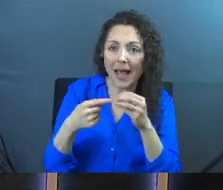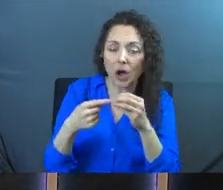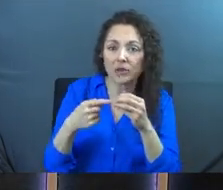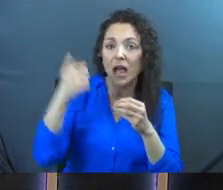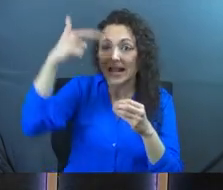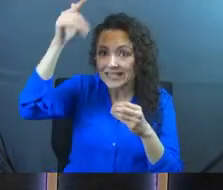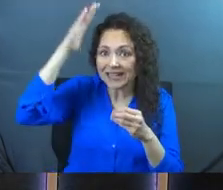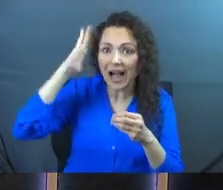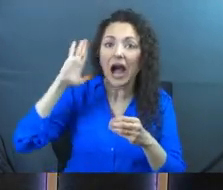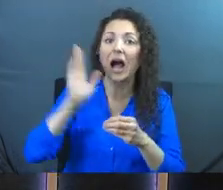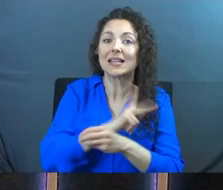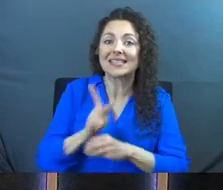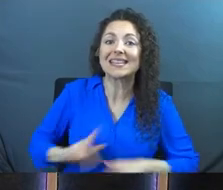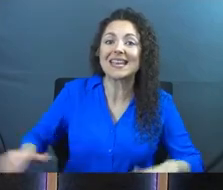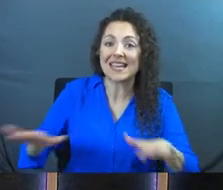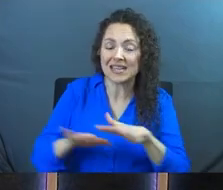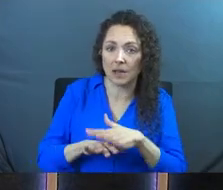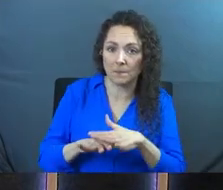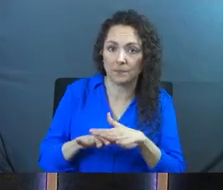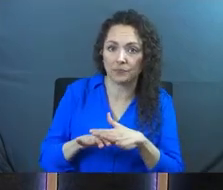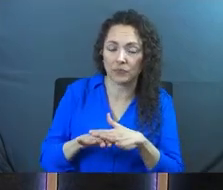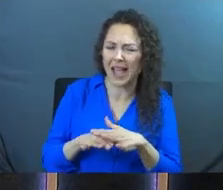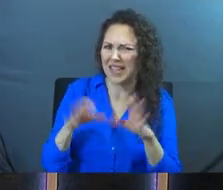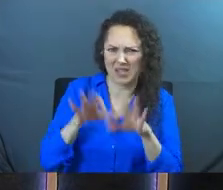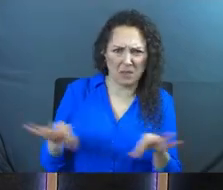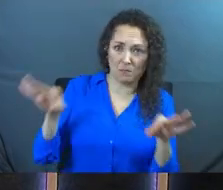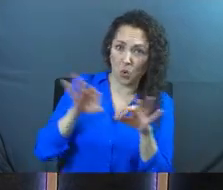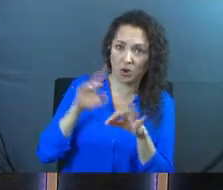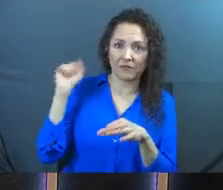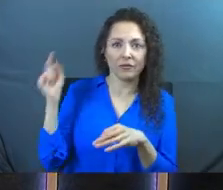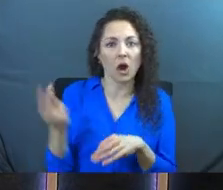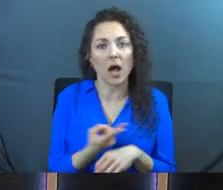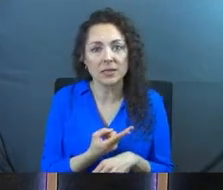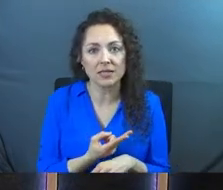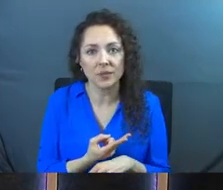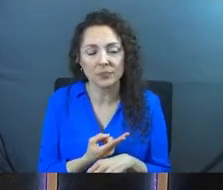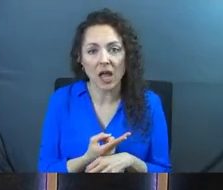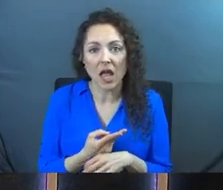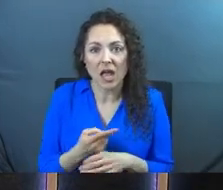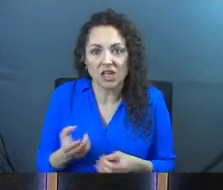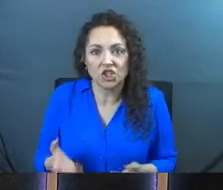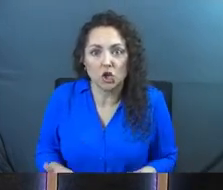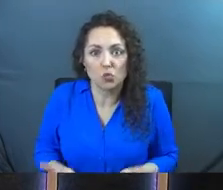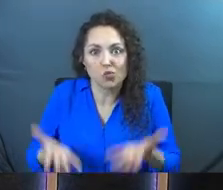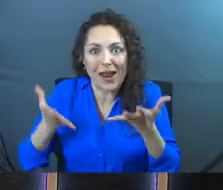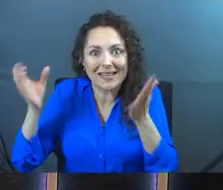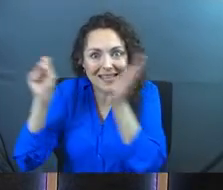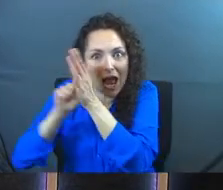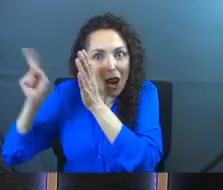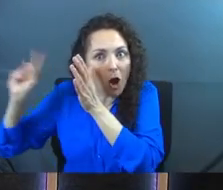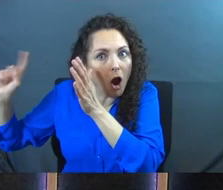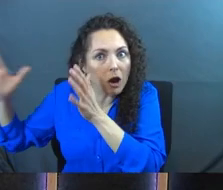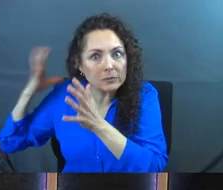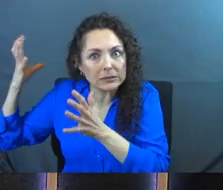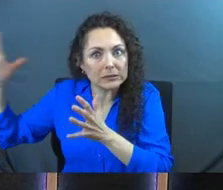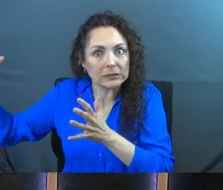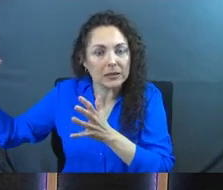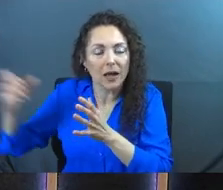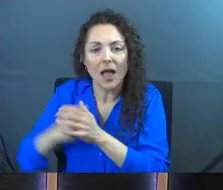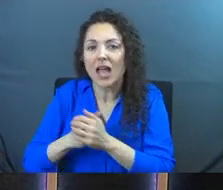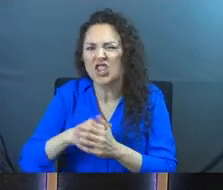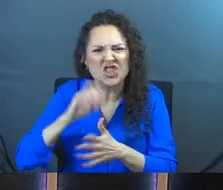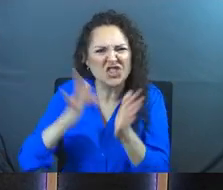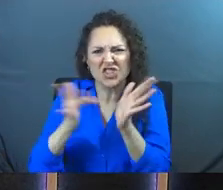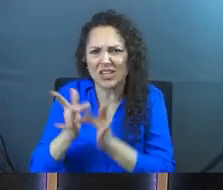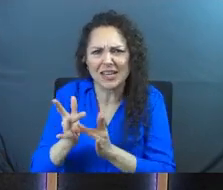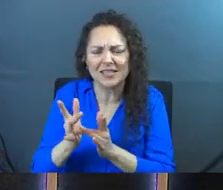God or the kingdom of heaven. And that's really important for us, and that should sort of raise the alarms a little bit in us, because Jesus had 3 years to